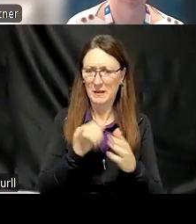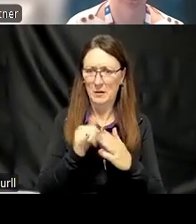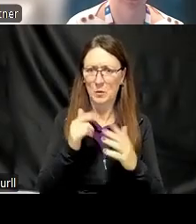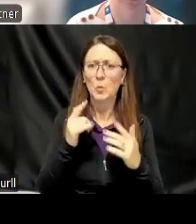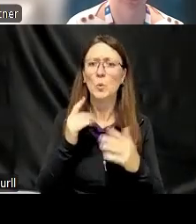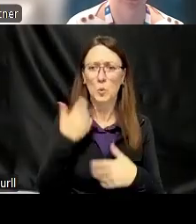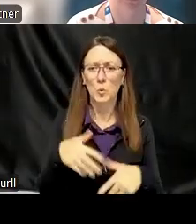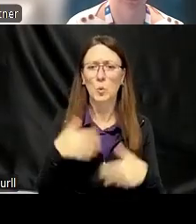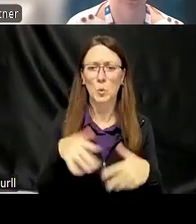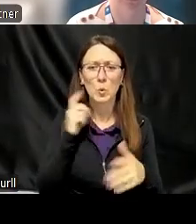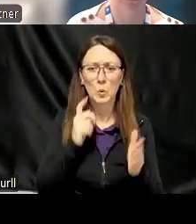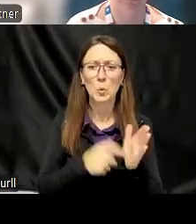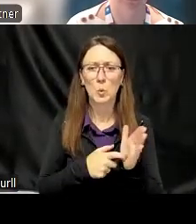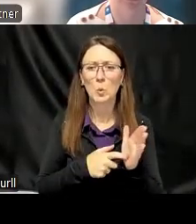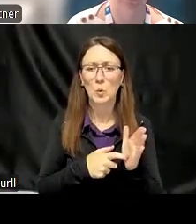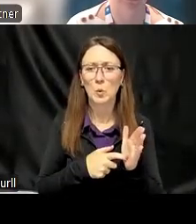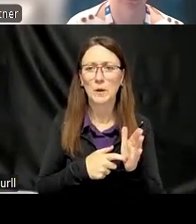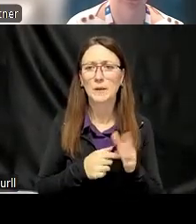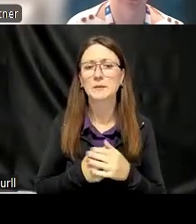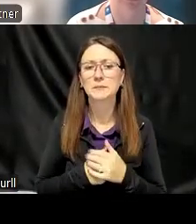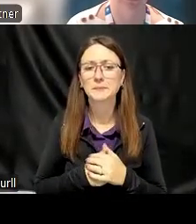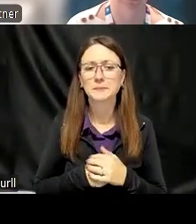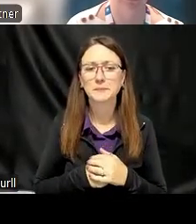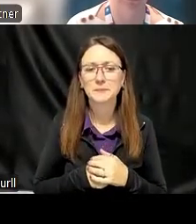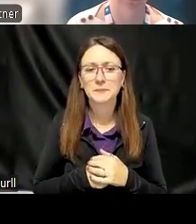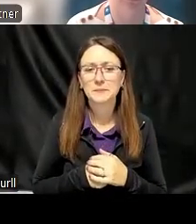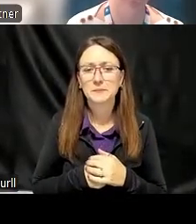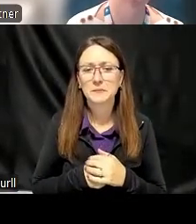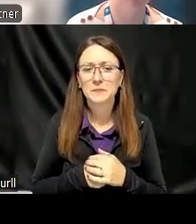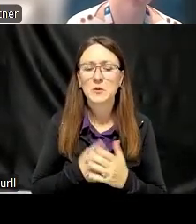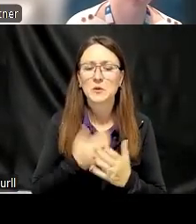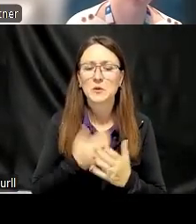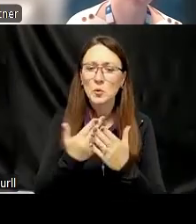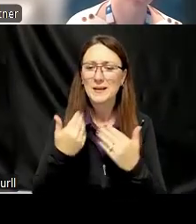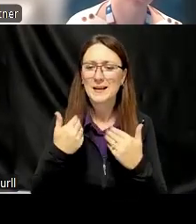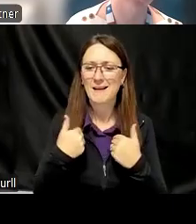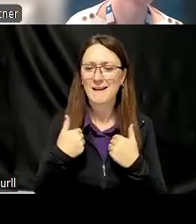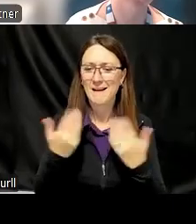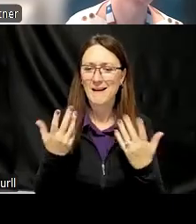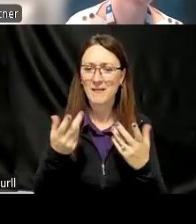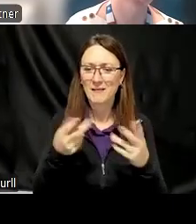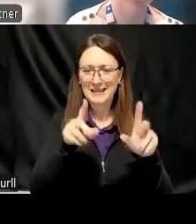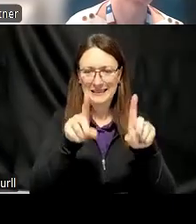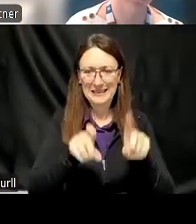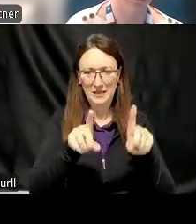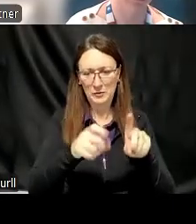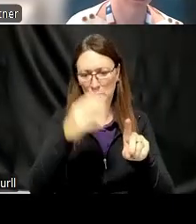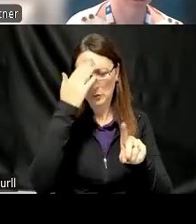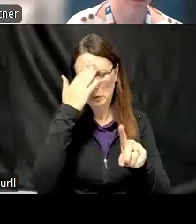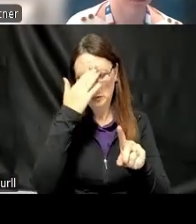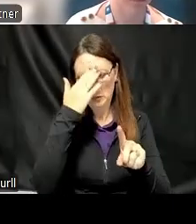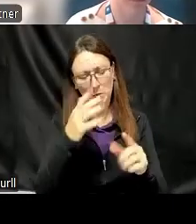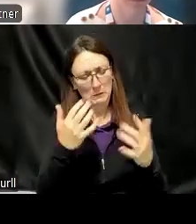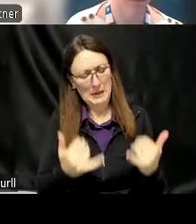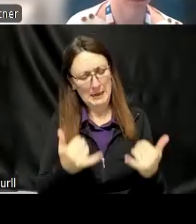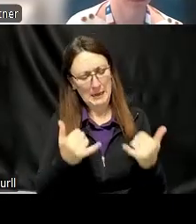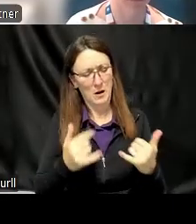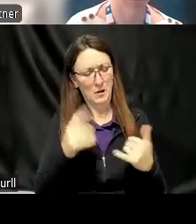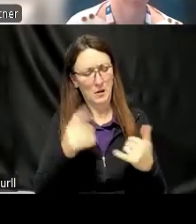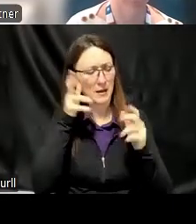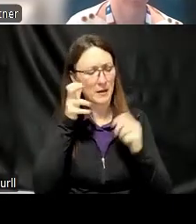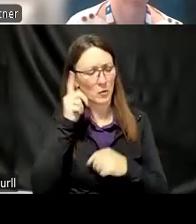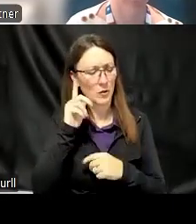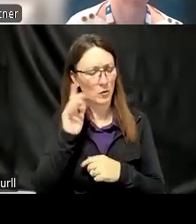noticeable. Um, so it's always good to have a sort of baseline test, particularly over the